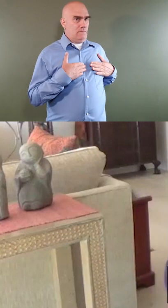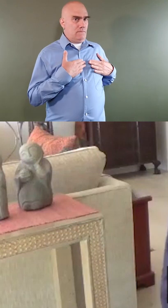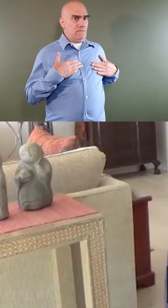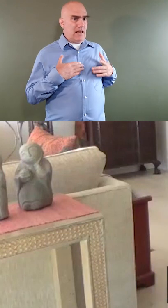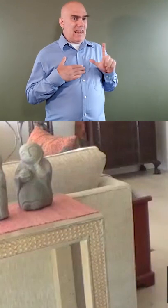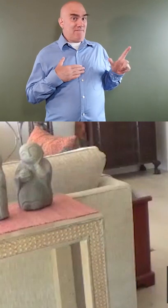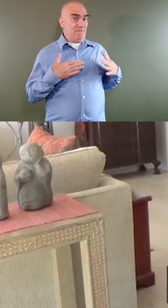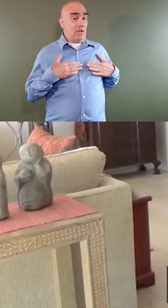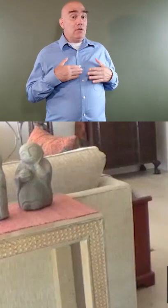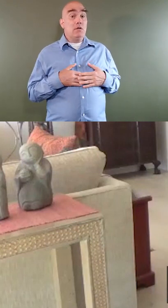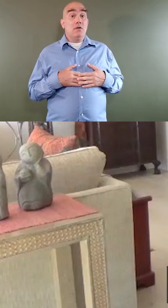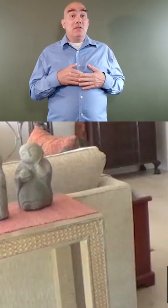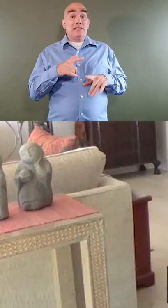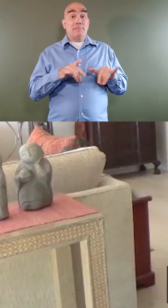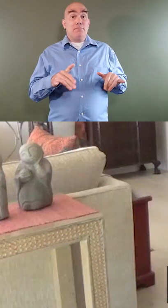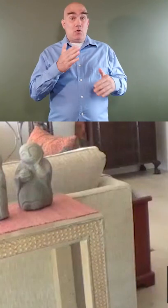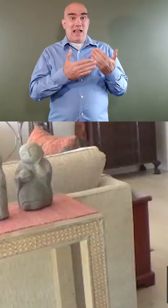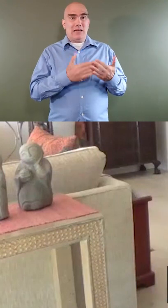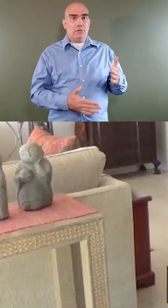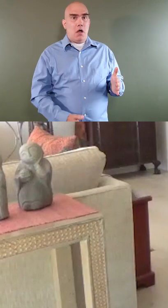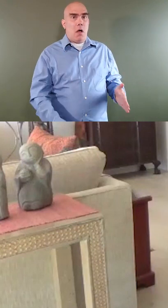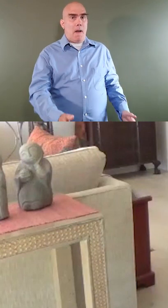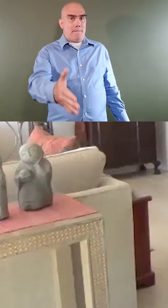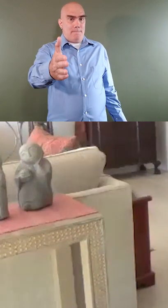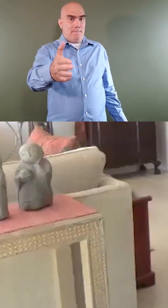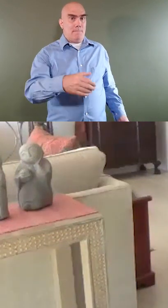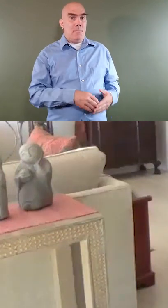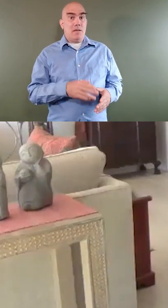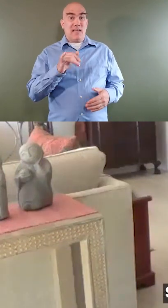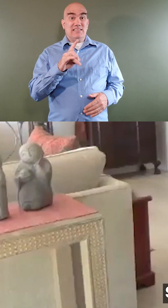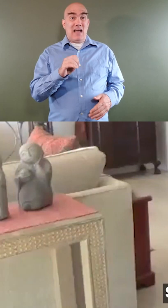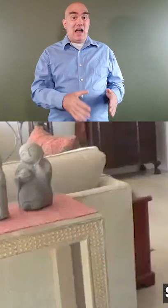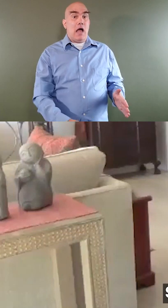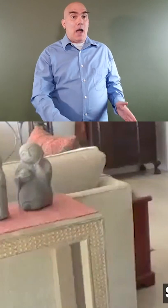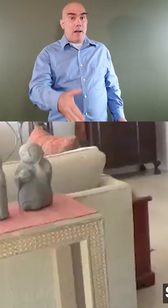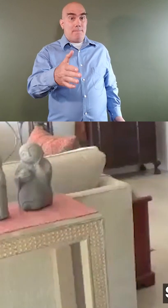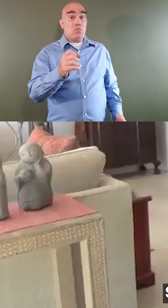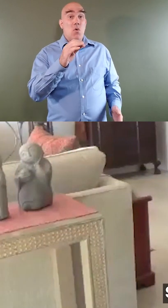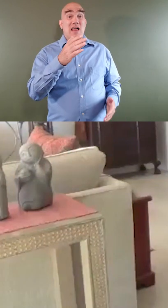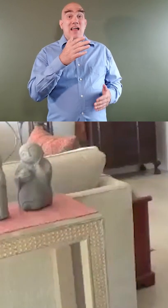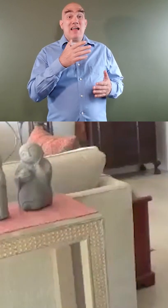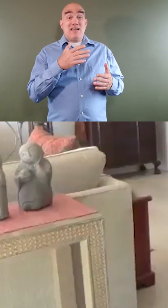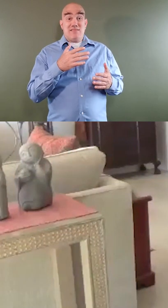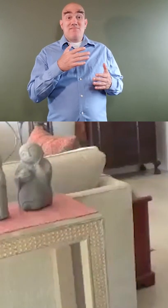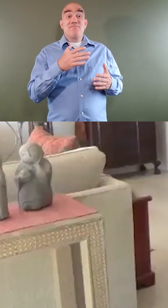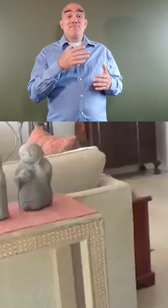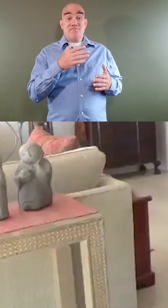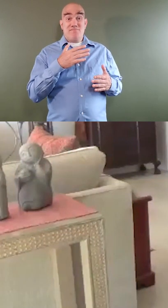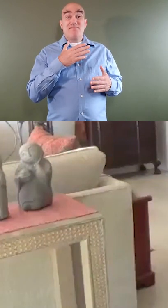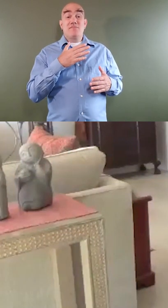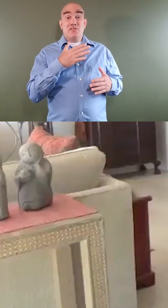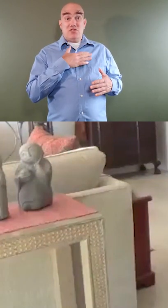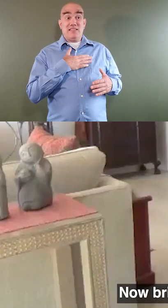At the same time, you're going to bring your hands up that side. So you're rotating the hands, the chest to the left and